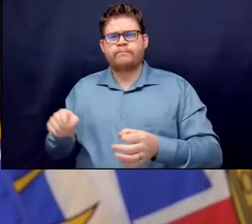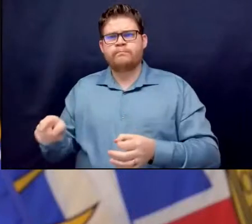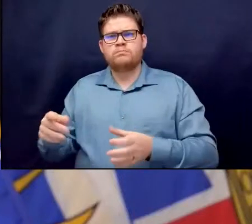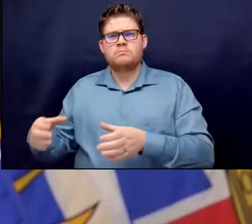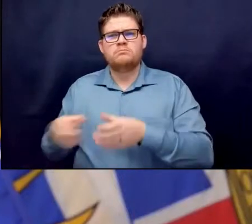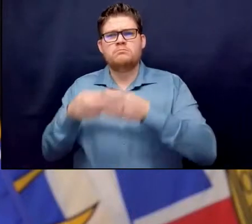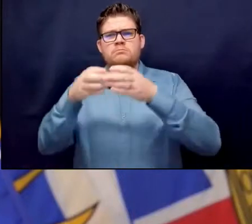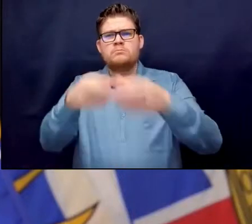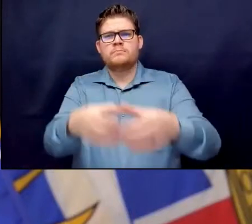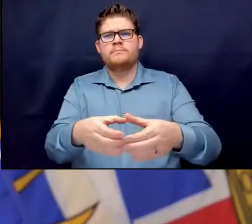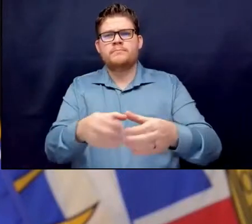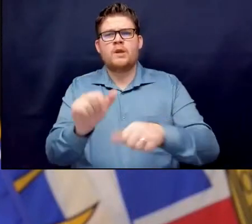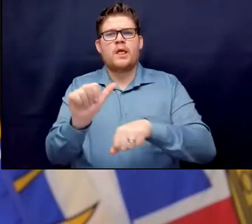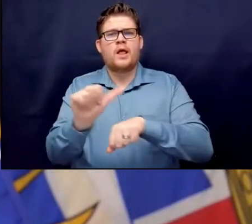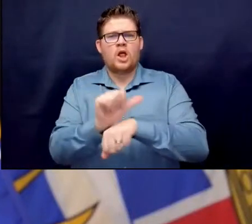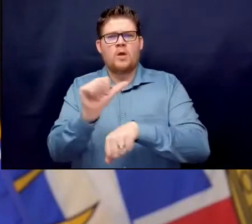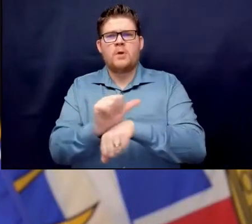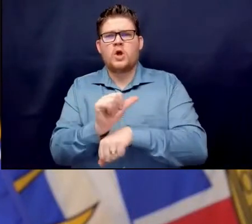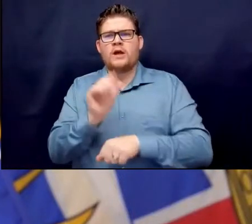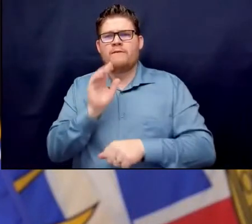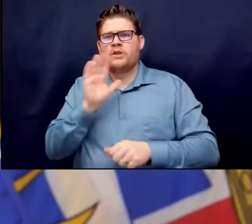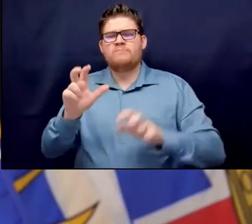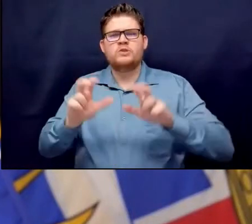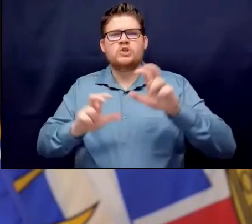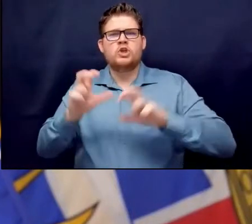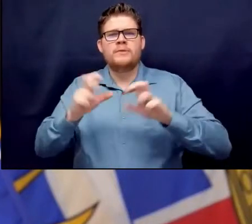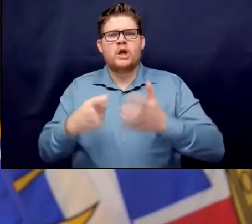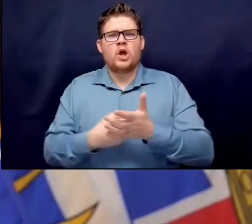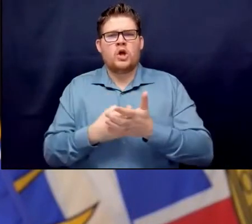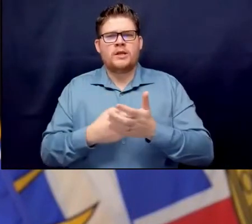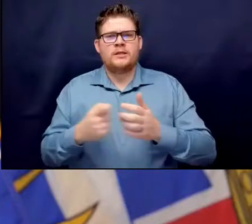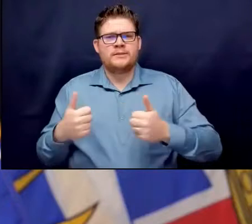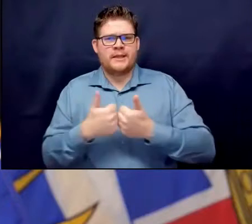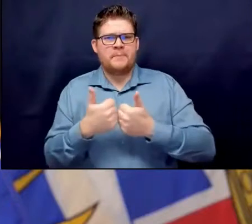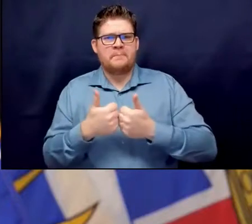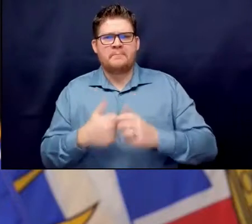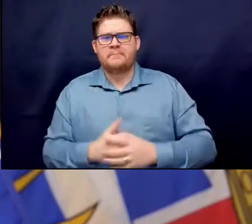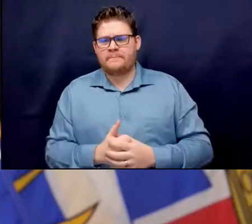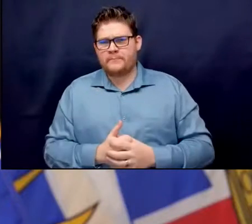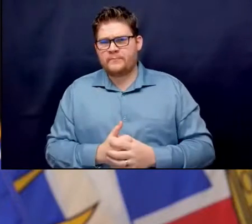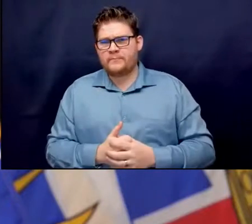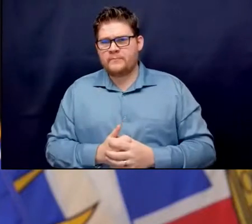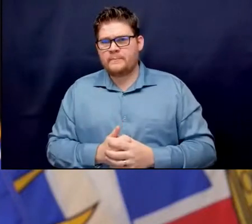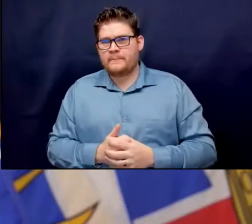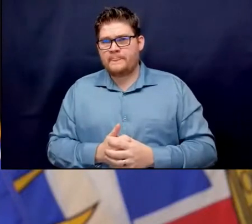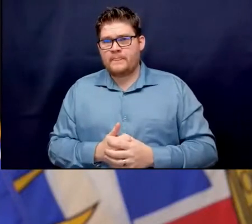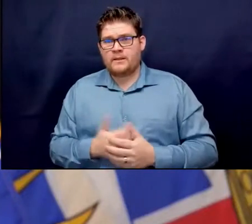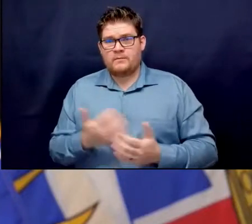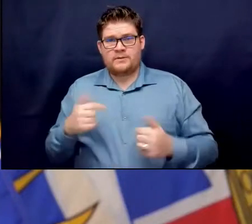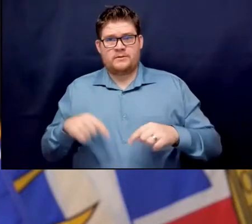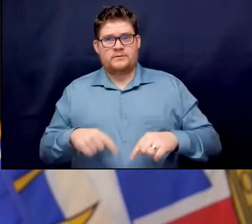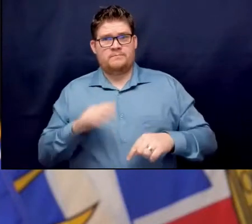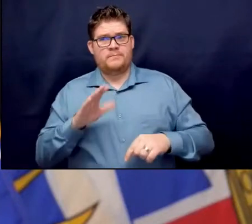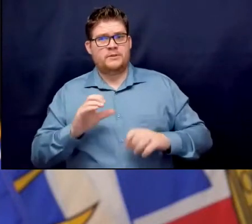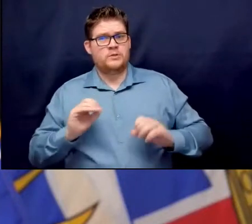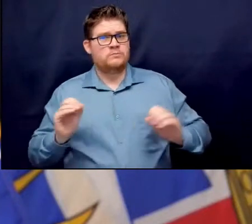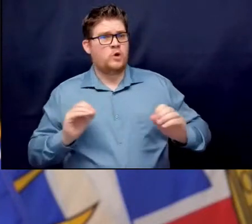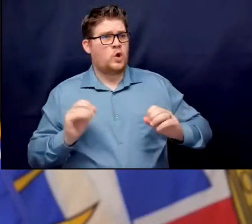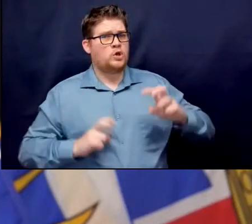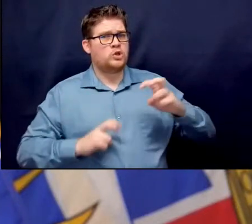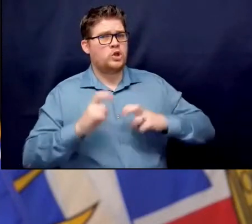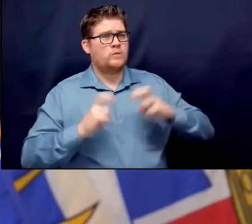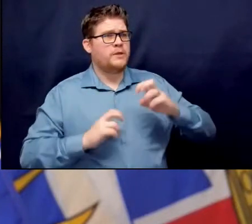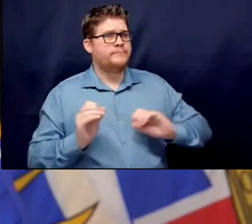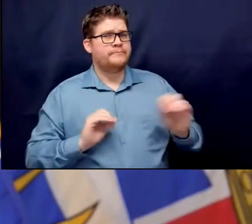Alberta to play in a tournament because there are no tournaments allowed here. Is that okay to do that, even though it's